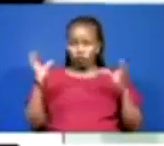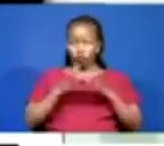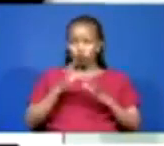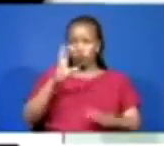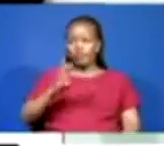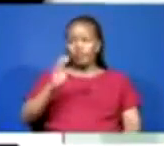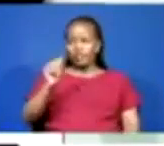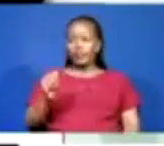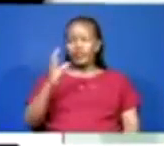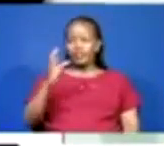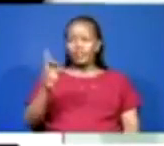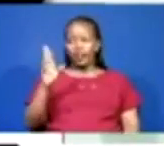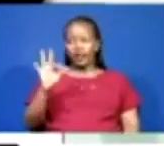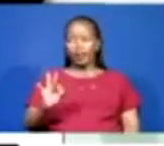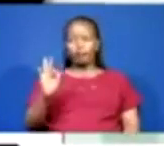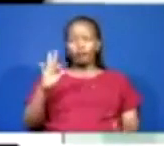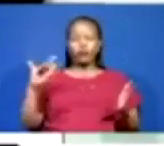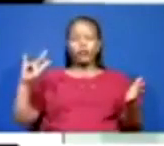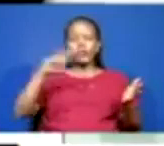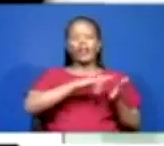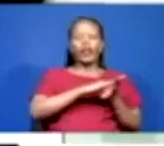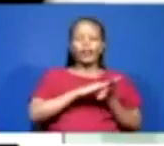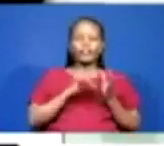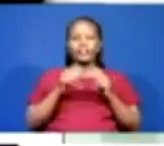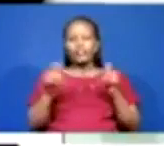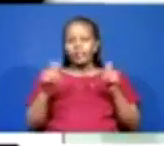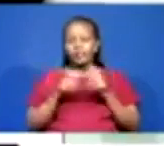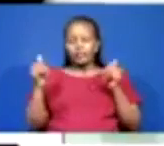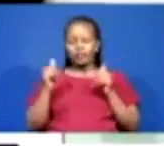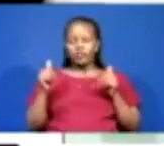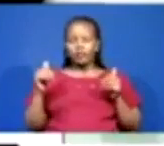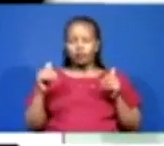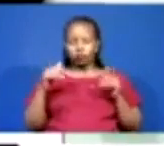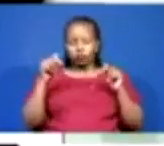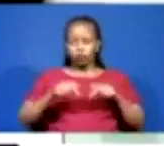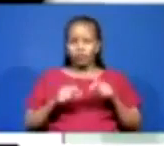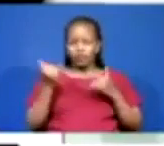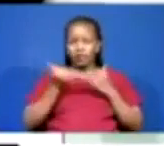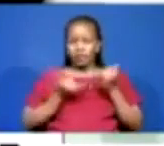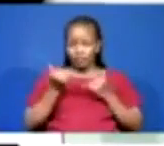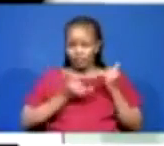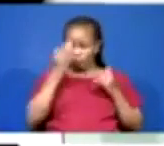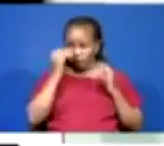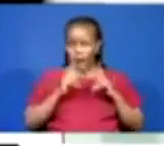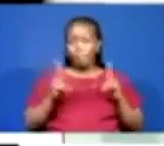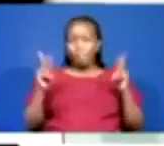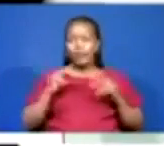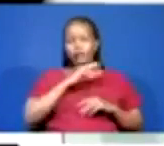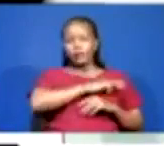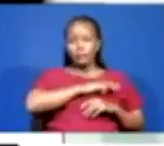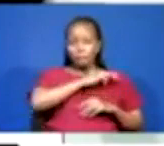ESCRF, landed safely at Goma International Airport Saturday in the afternoon for a peacekeeping mission at the